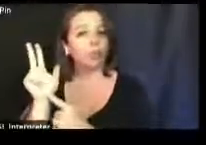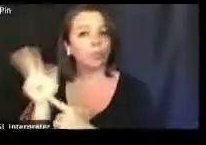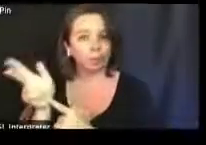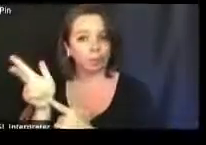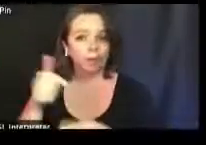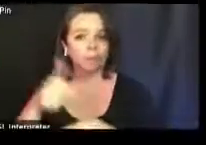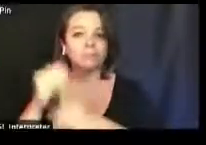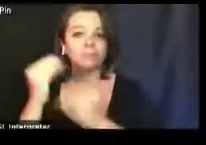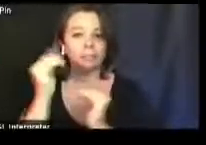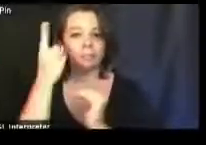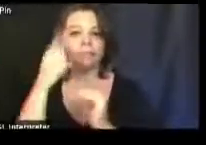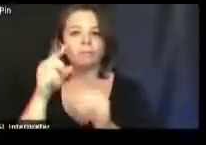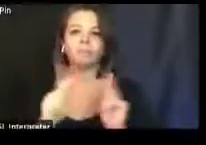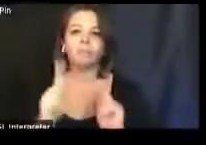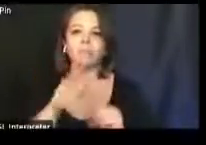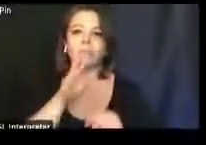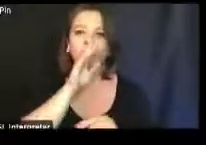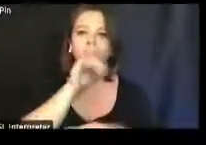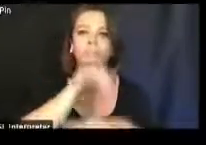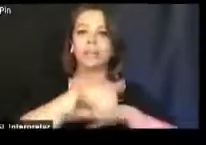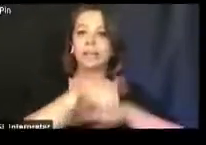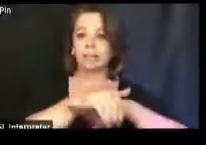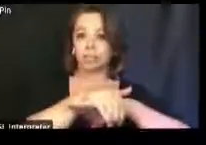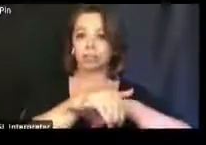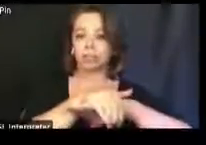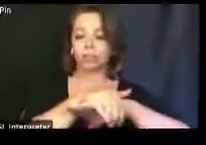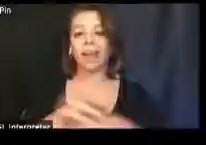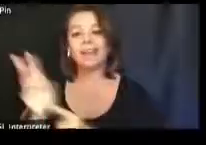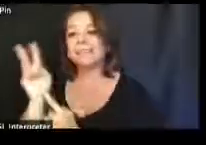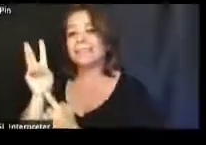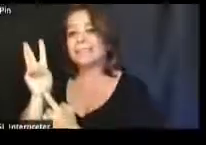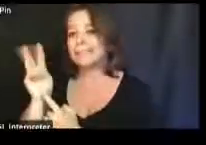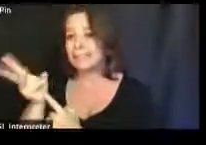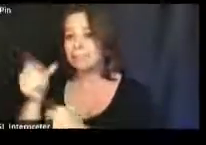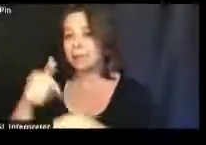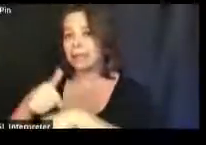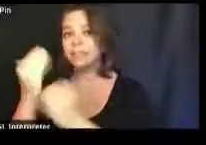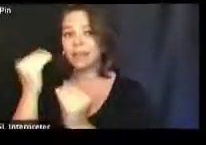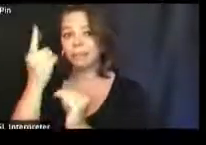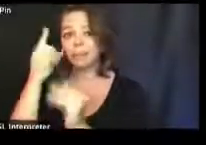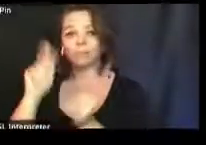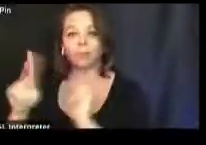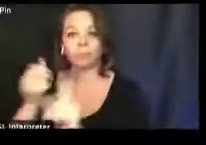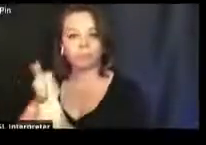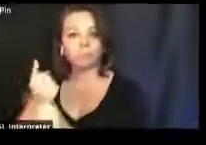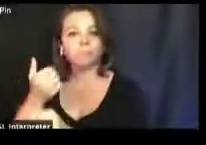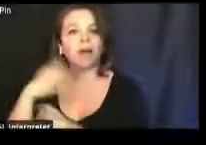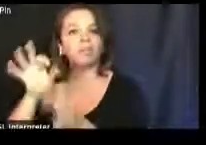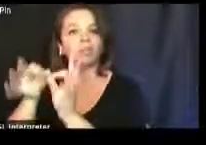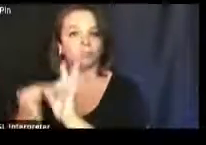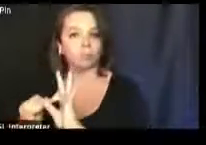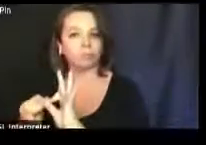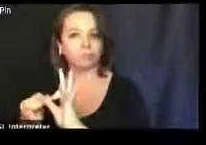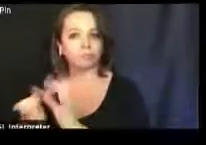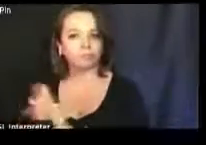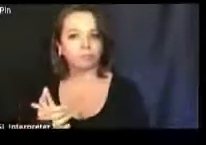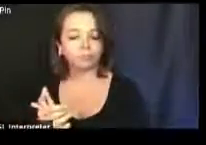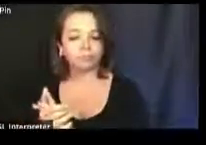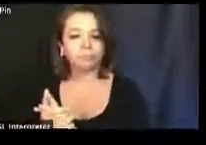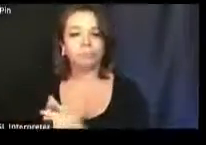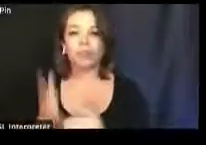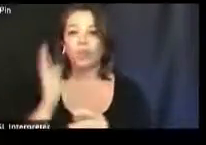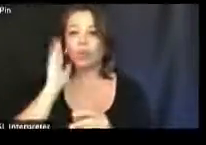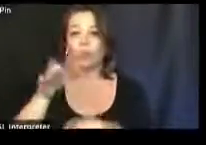English speakers and a 6-minute time limit for those with an interpreter. There will be a warning at